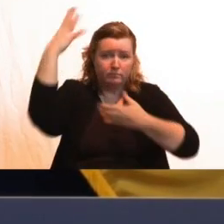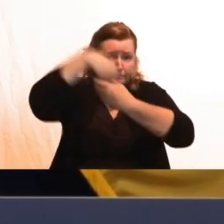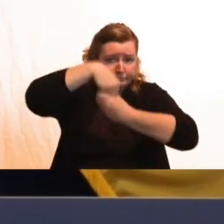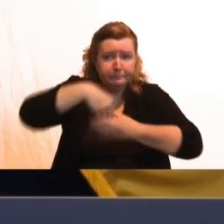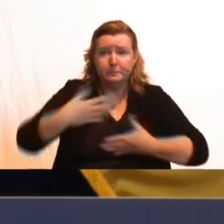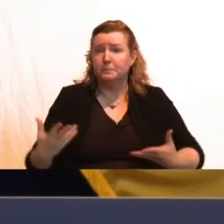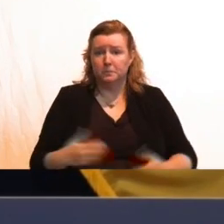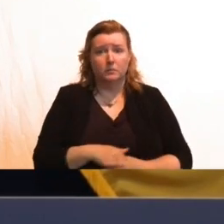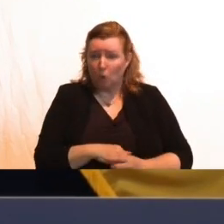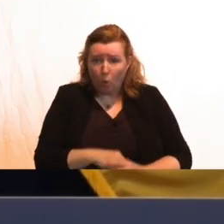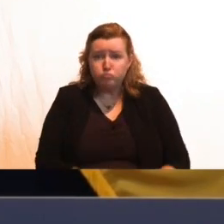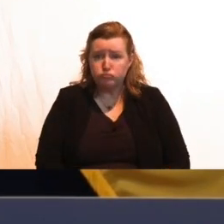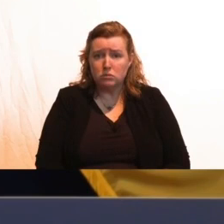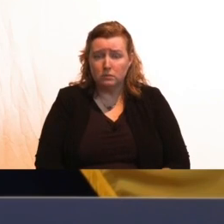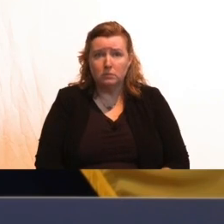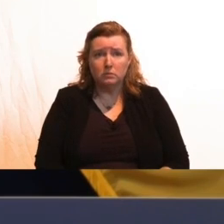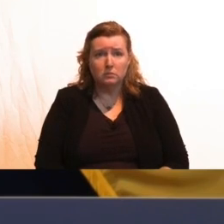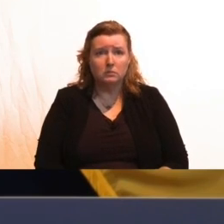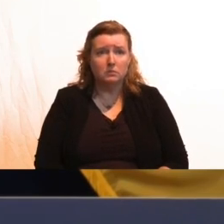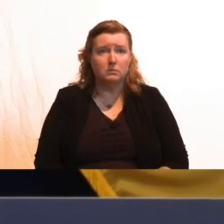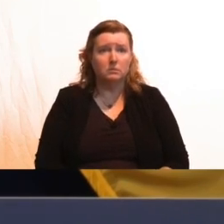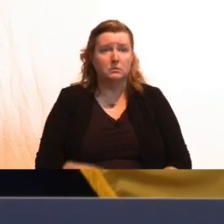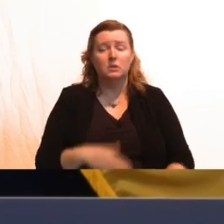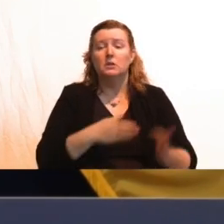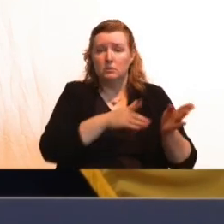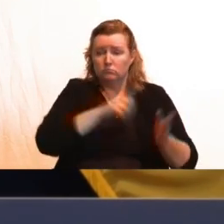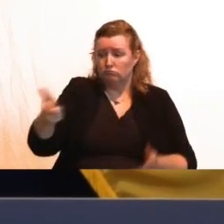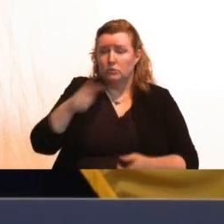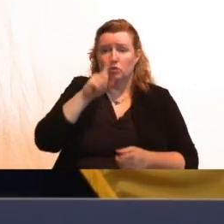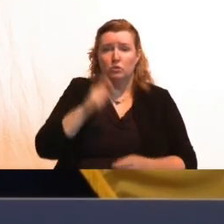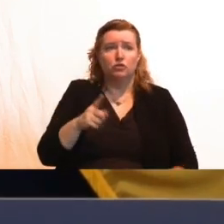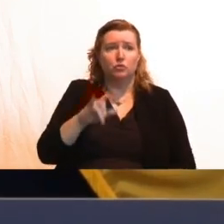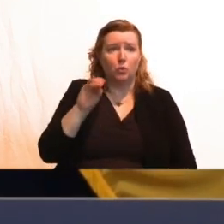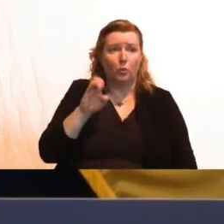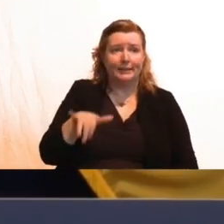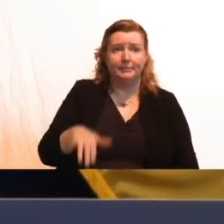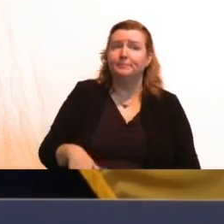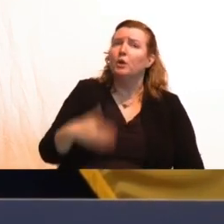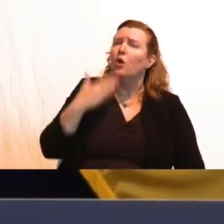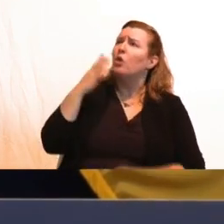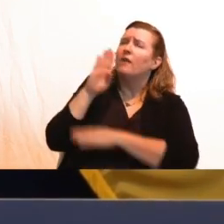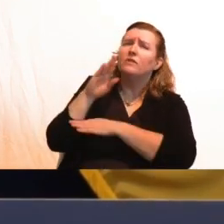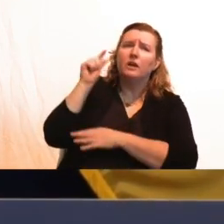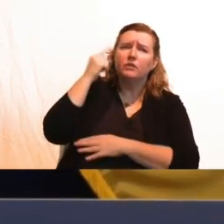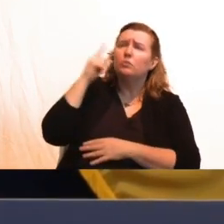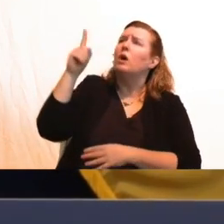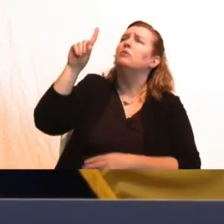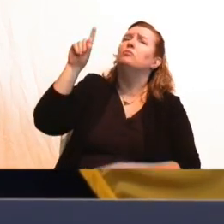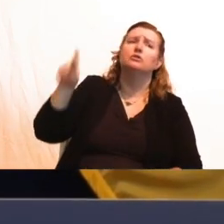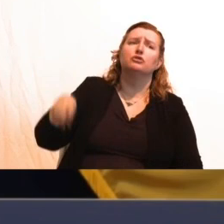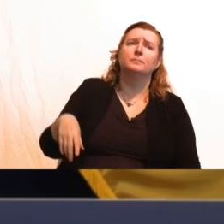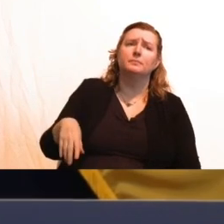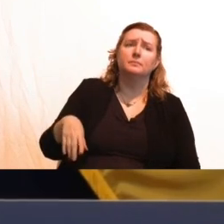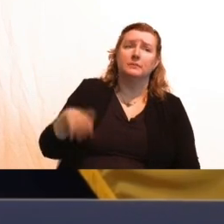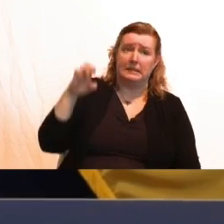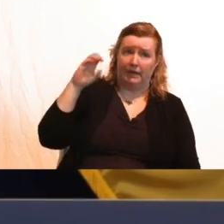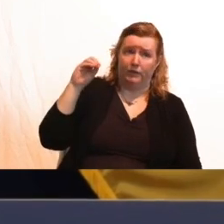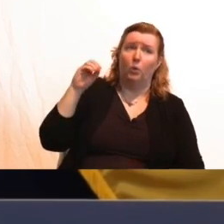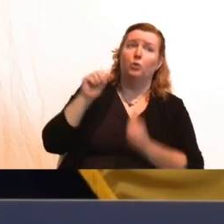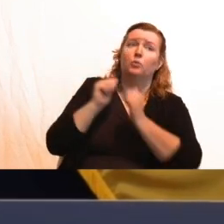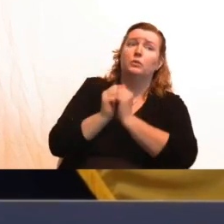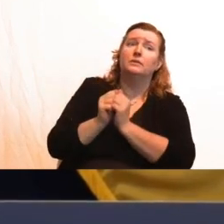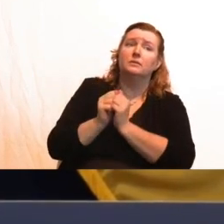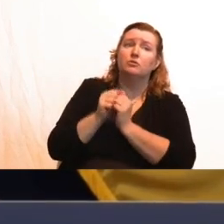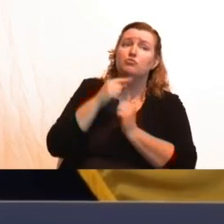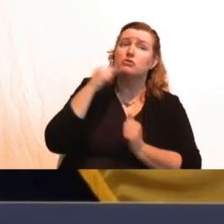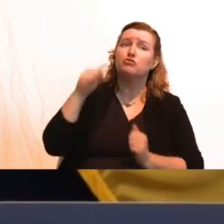Just one thing. So you've got your executive order about Russian interactions with New Jersey, and you said that you support Senator Sarlo's